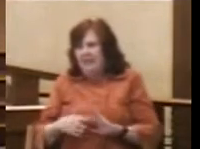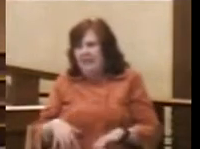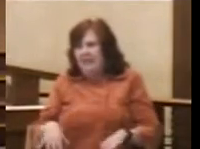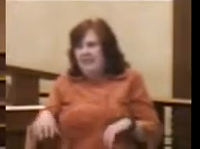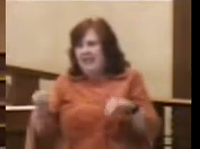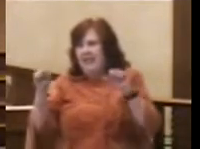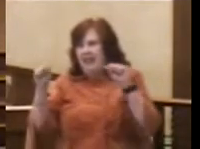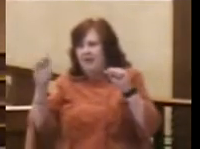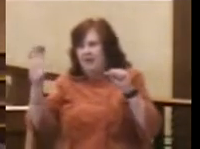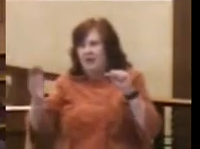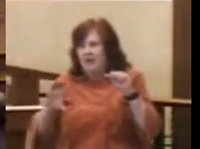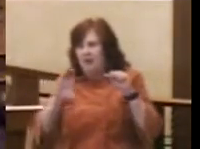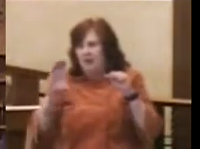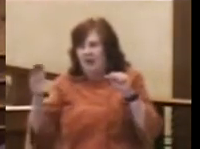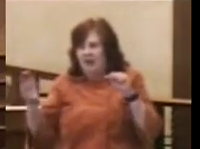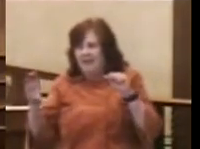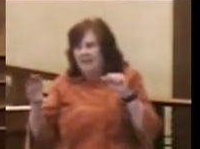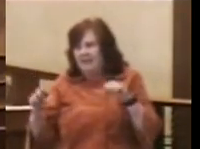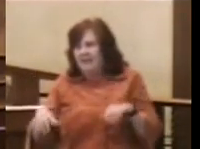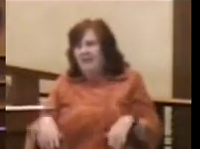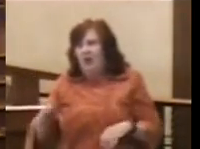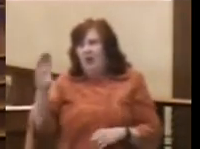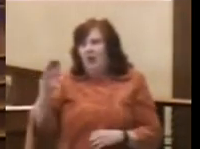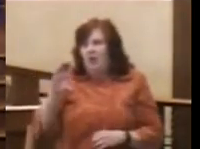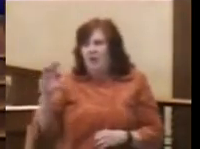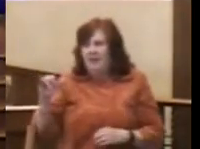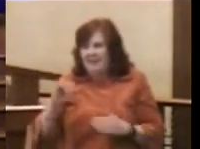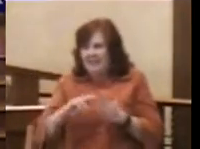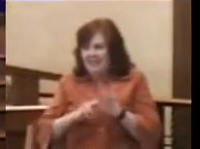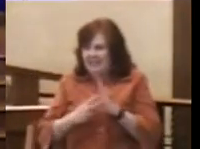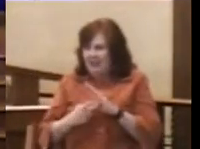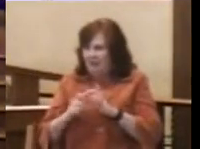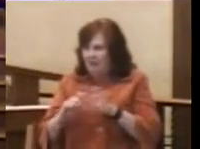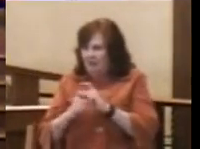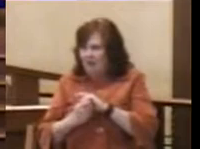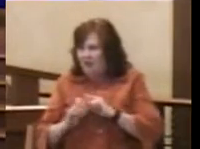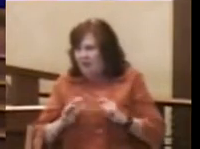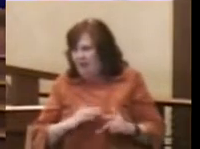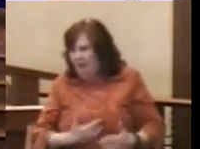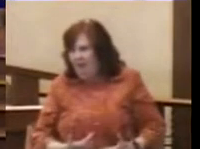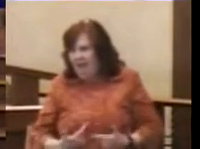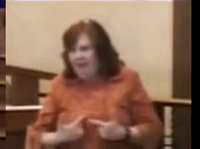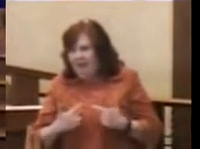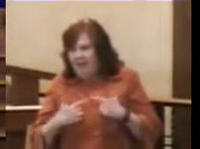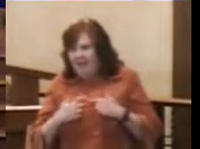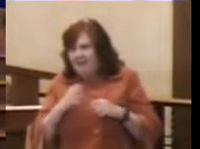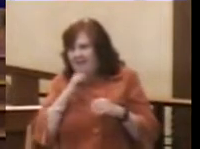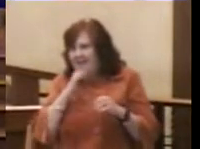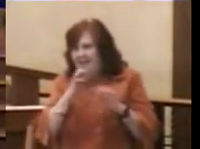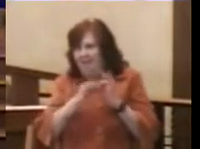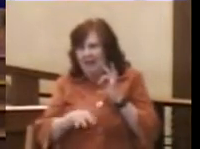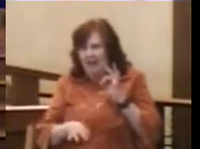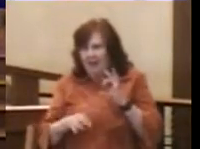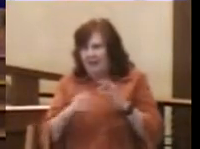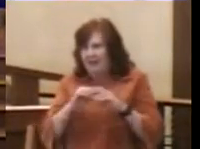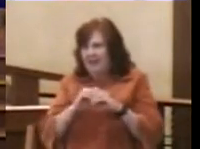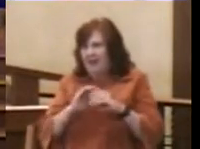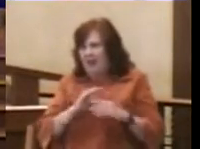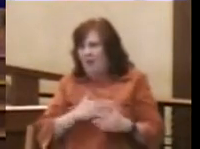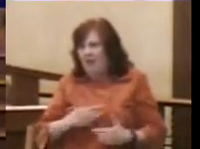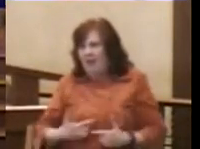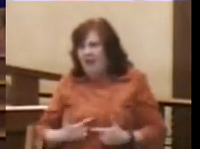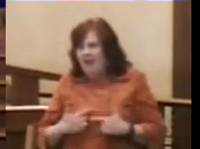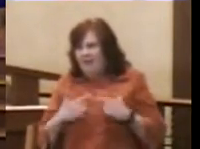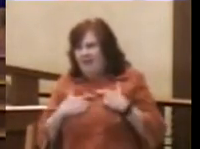your cross. It is a cross that is intended to change our life, not to be a minor inconvenience in our life. We